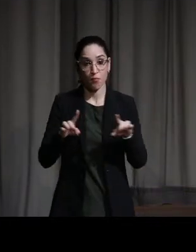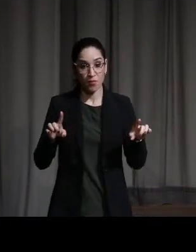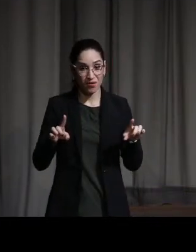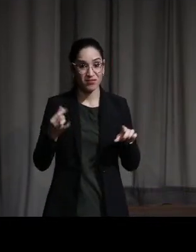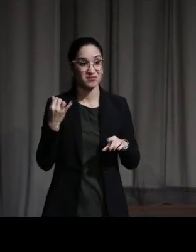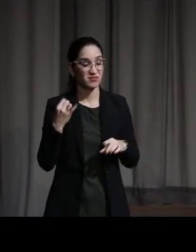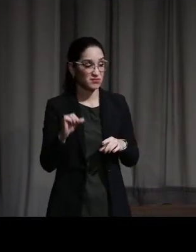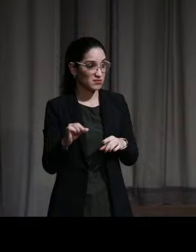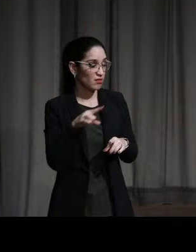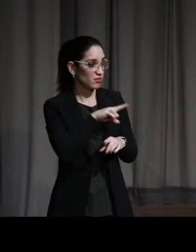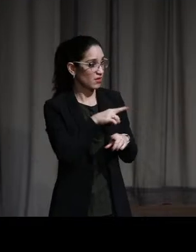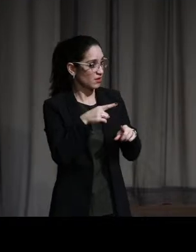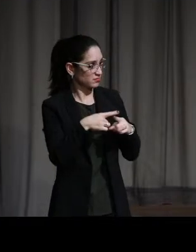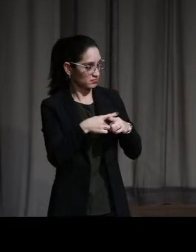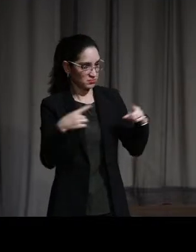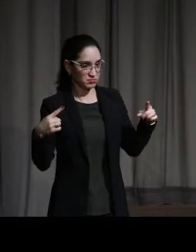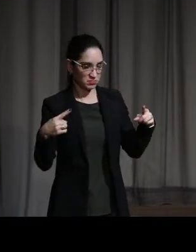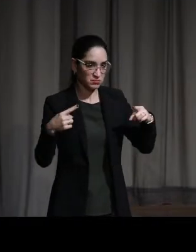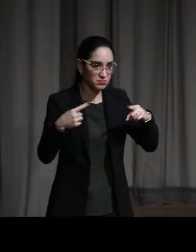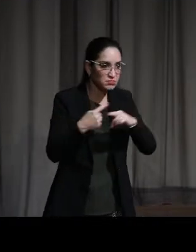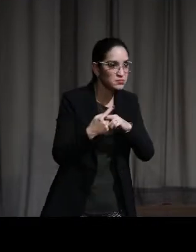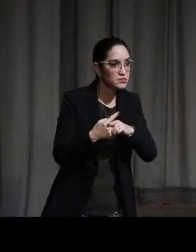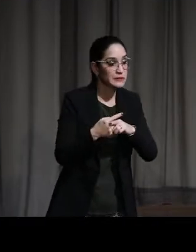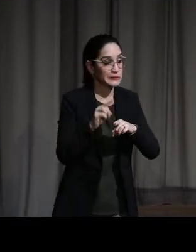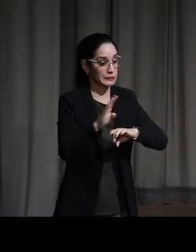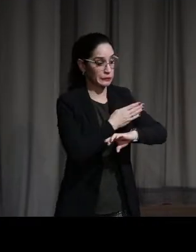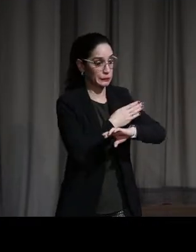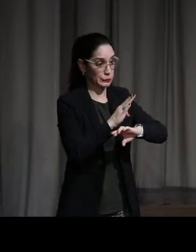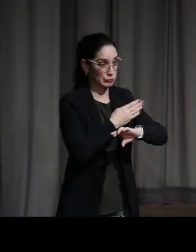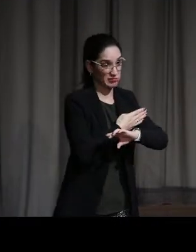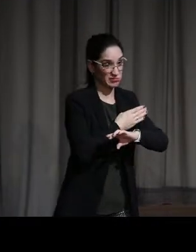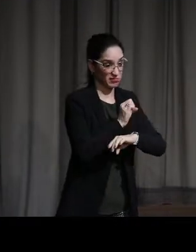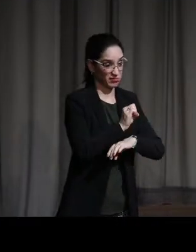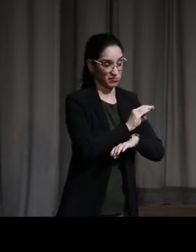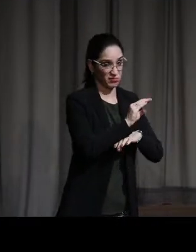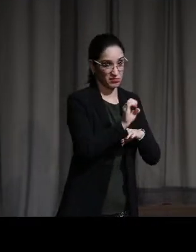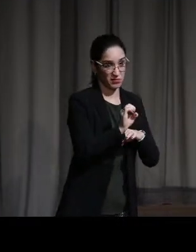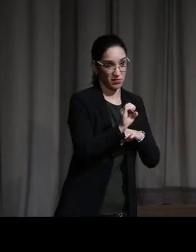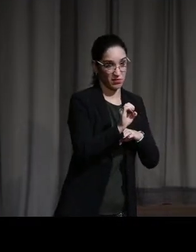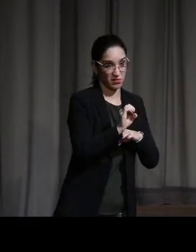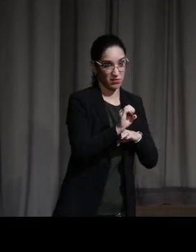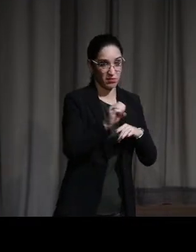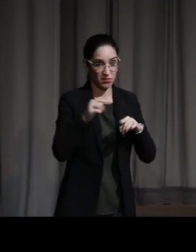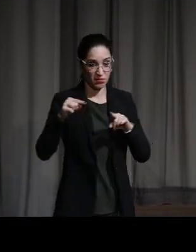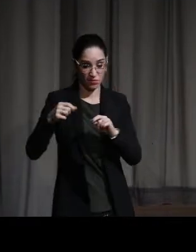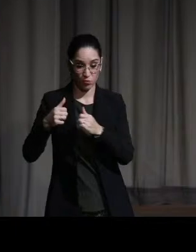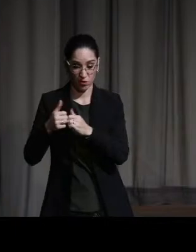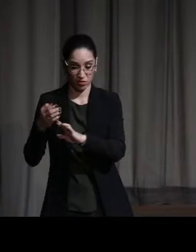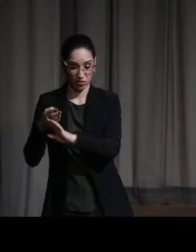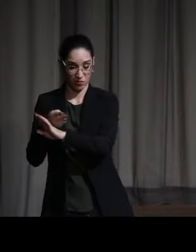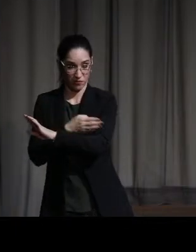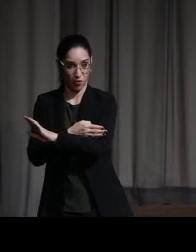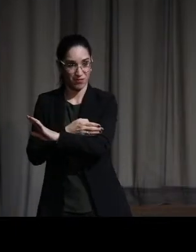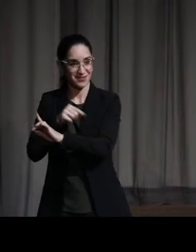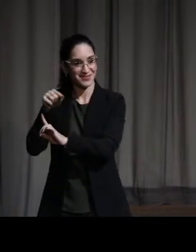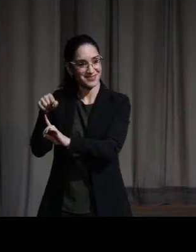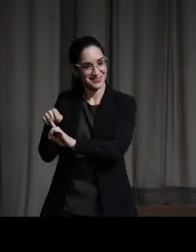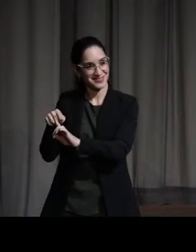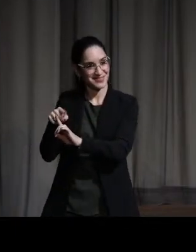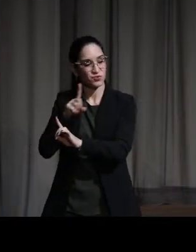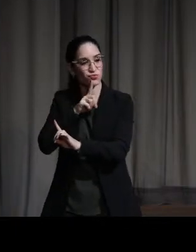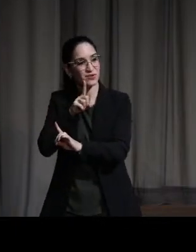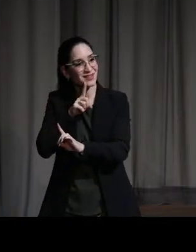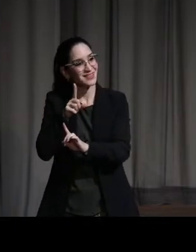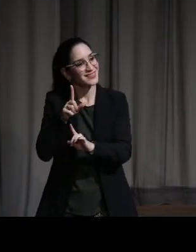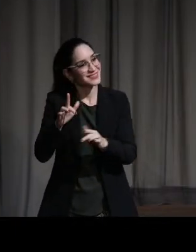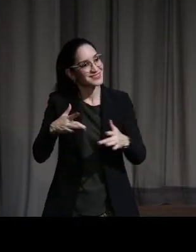by the contrast here between a music style that was so sort of euphoric and happy, and celebrating, very